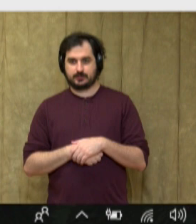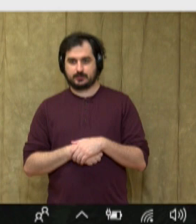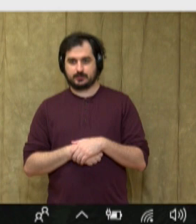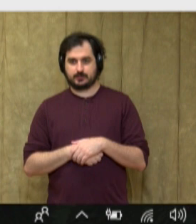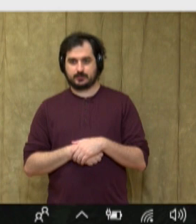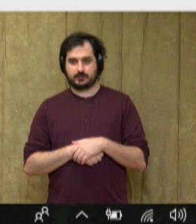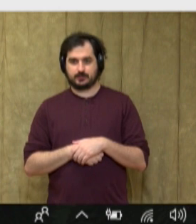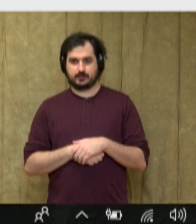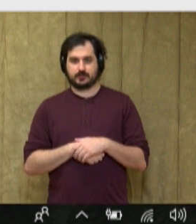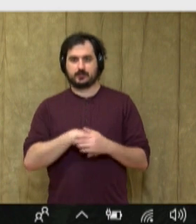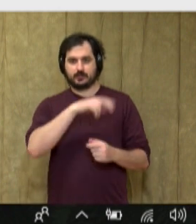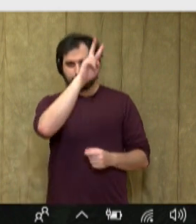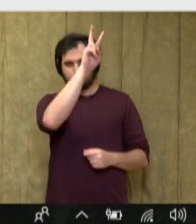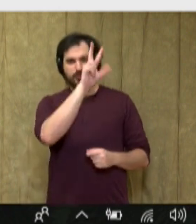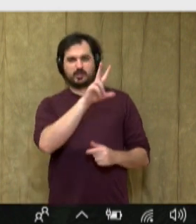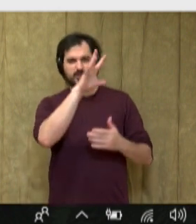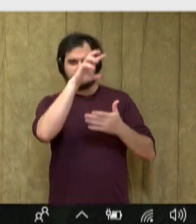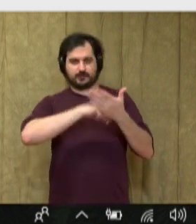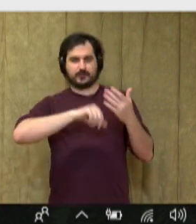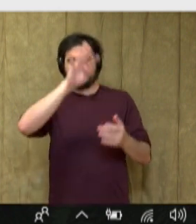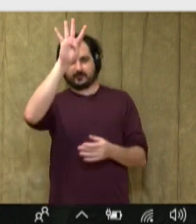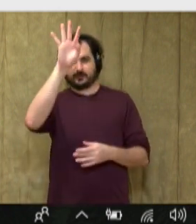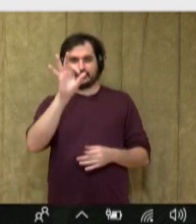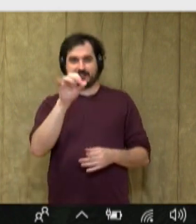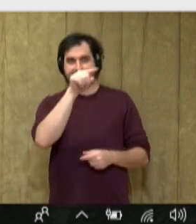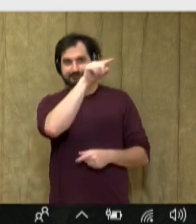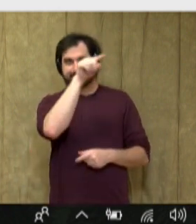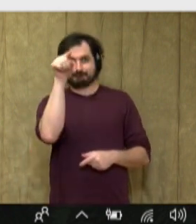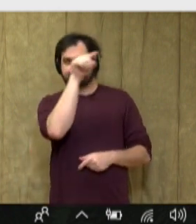Minus 4/9. Okay,